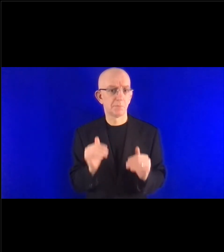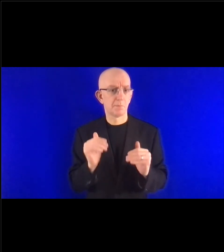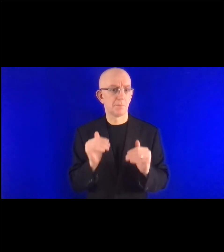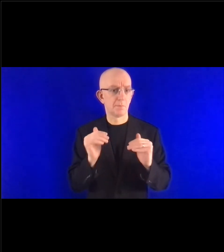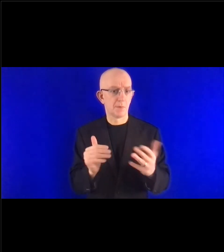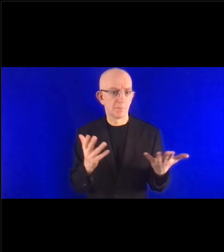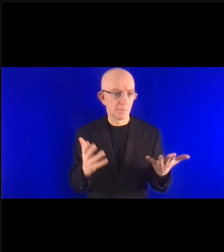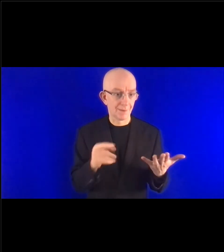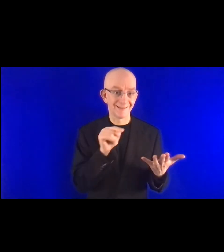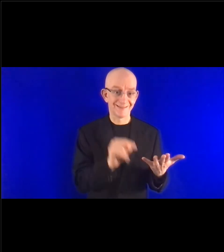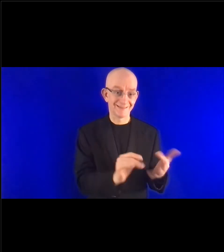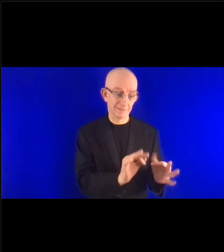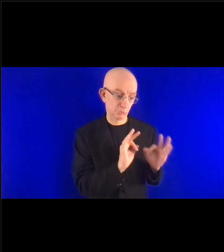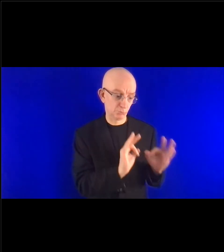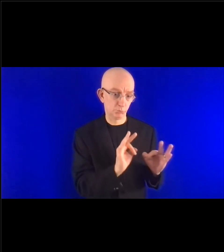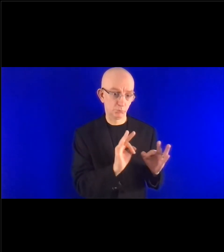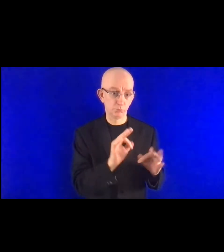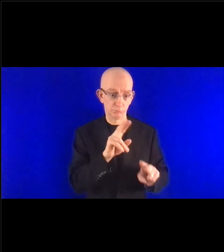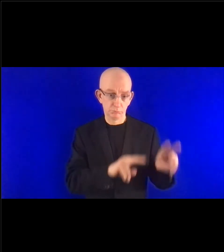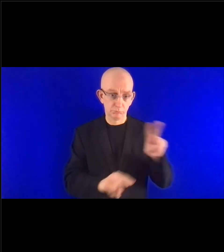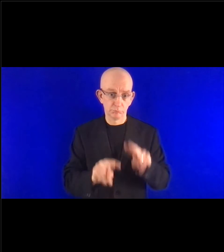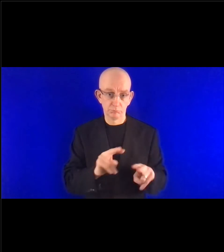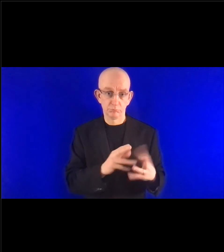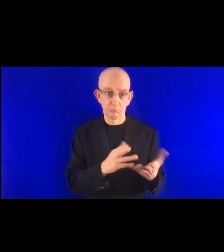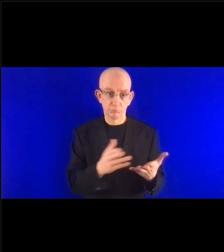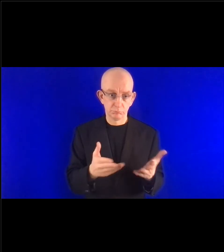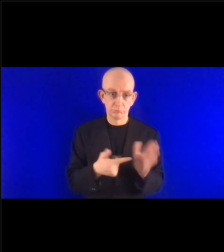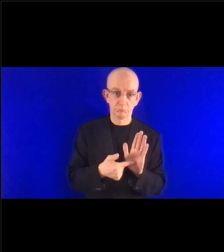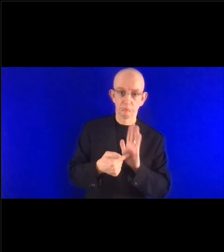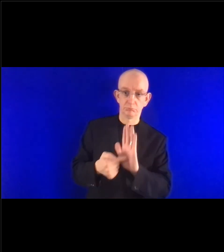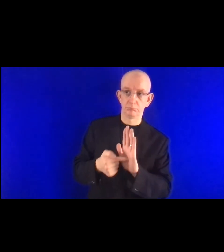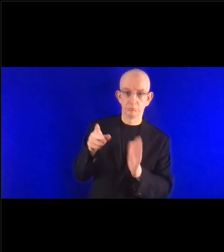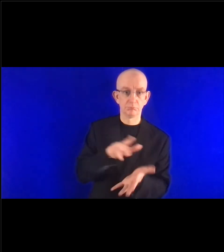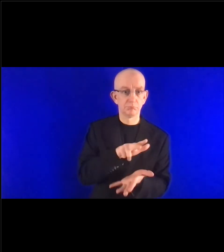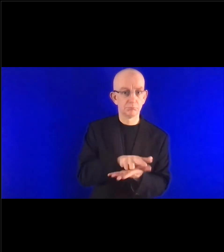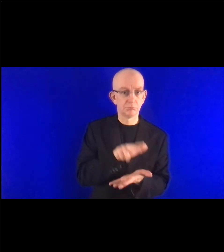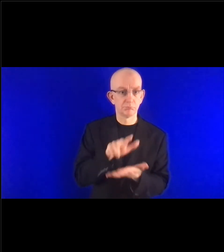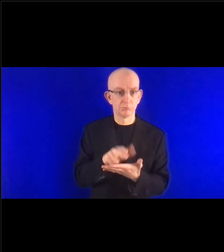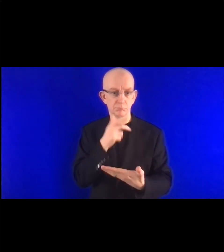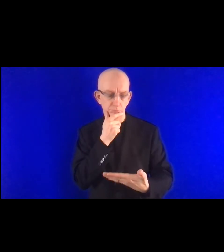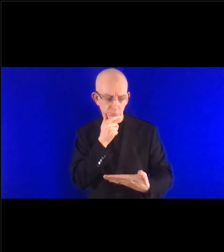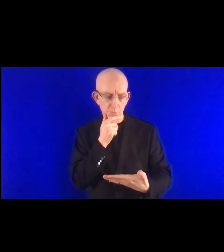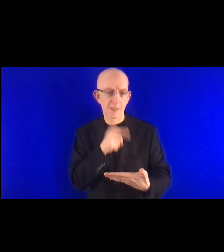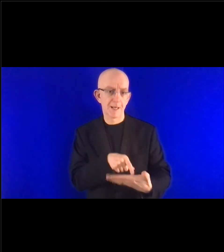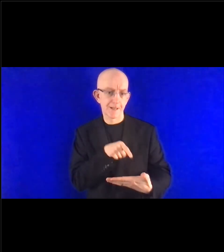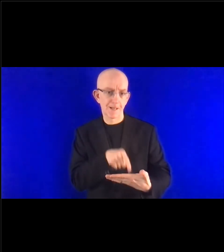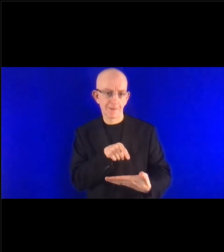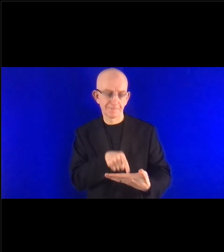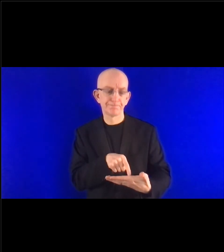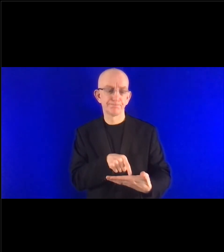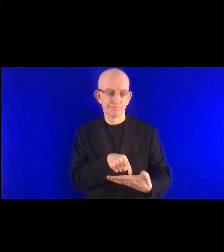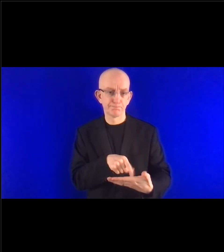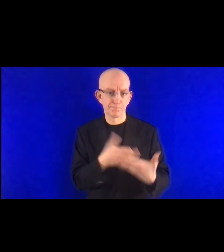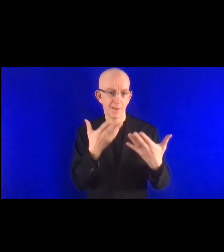positively impact the available information systems for planning, performance review,